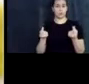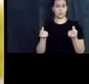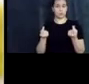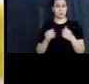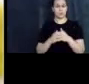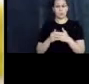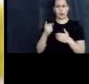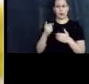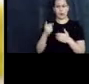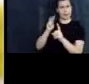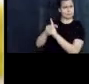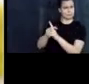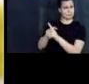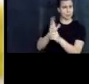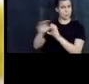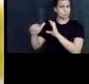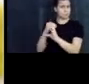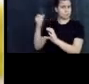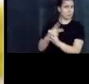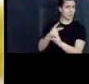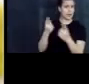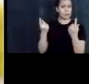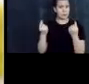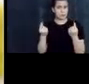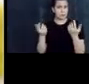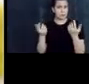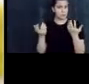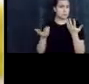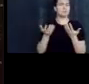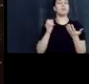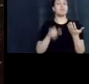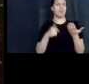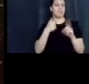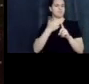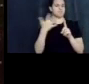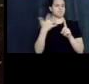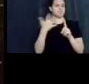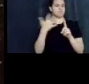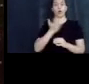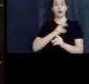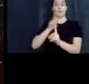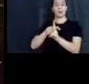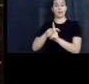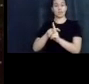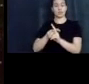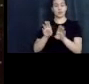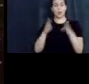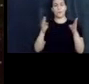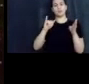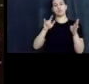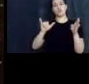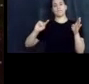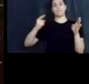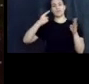back and when you can start applying. So typically our application for the next cycle is going to open up July 1st. So for